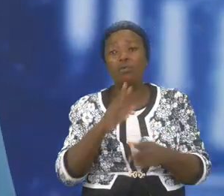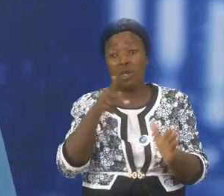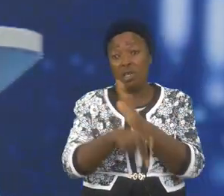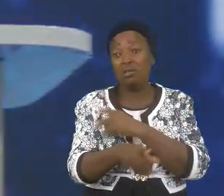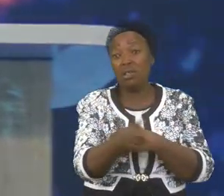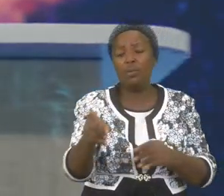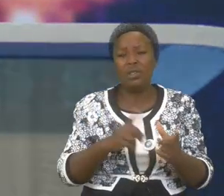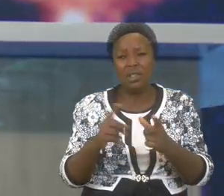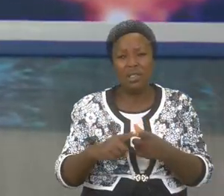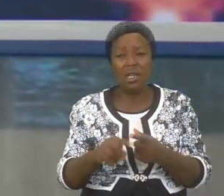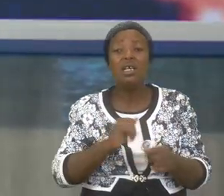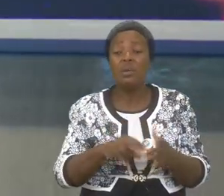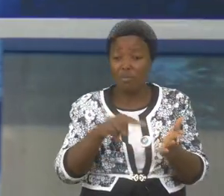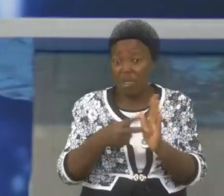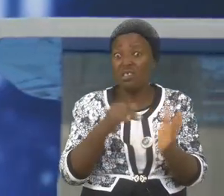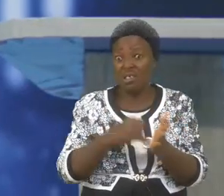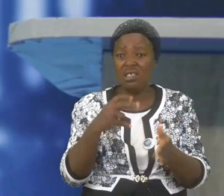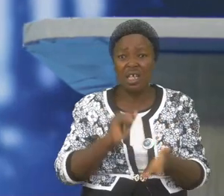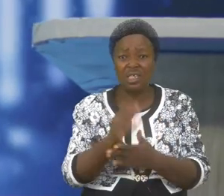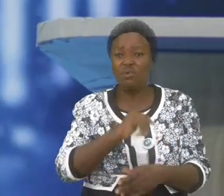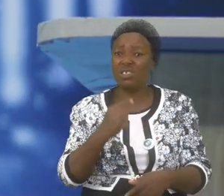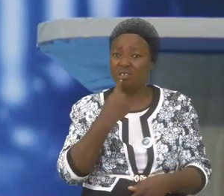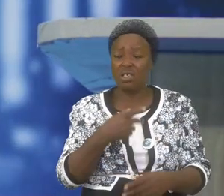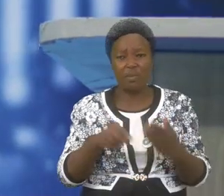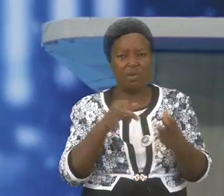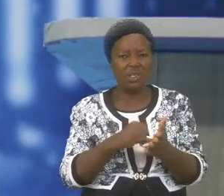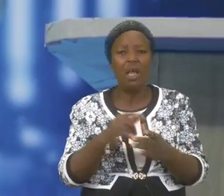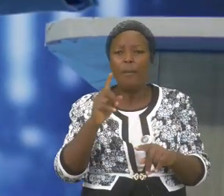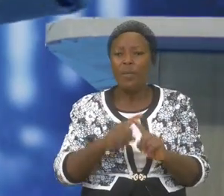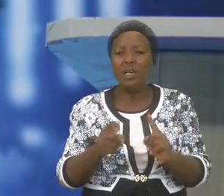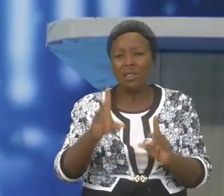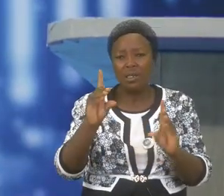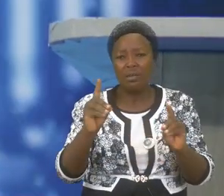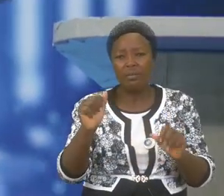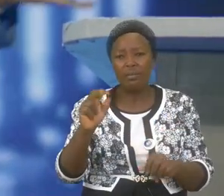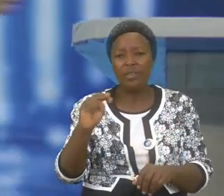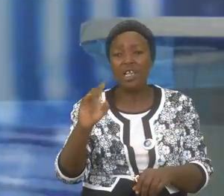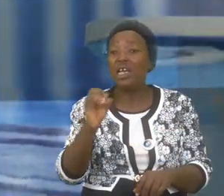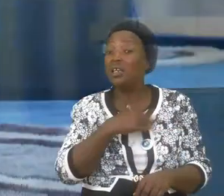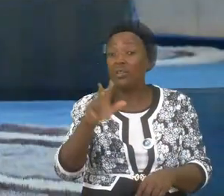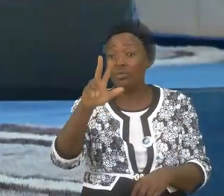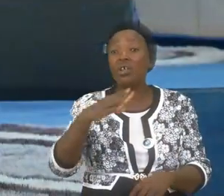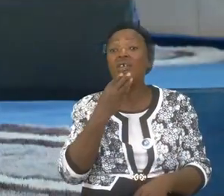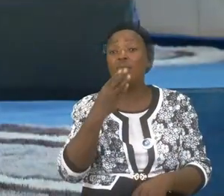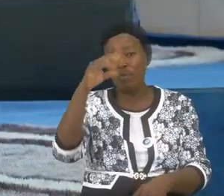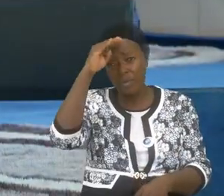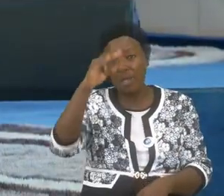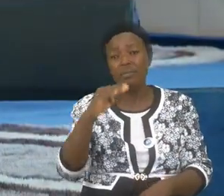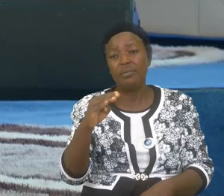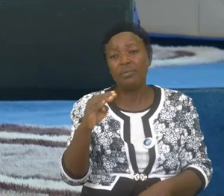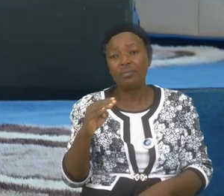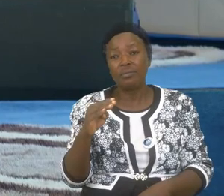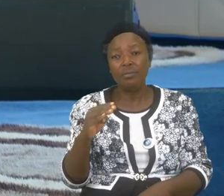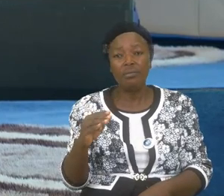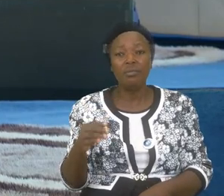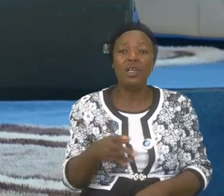Daniel, Shadrach, Meshach, and Abednego were part of the group. But Daniel